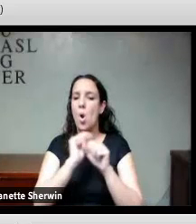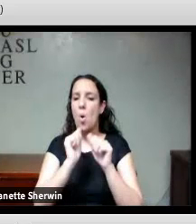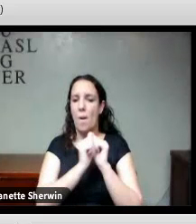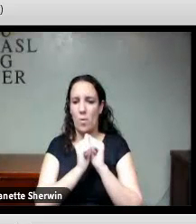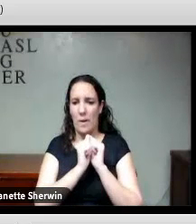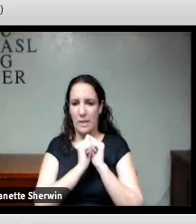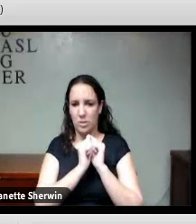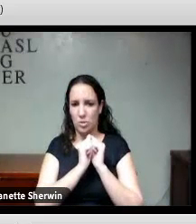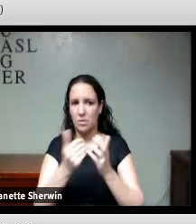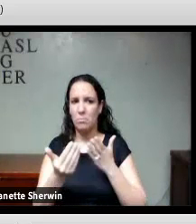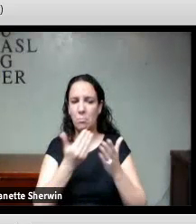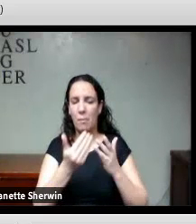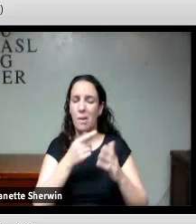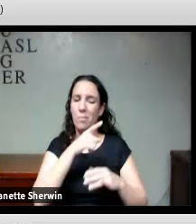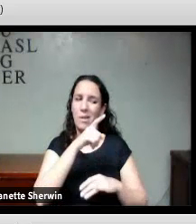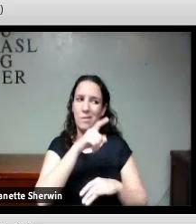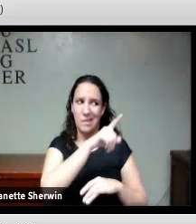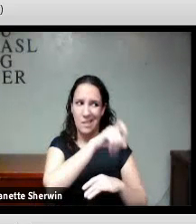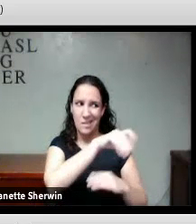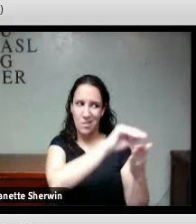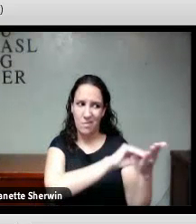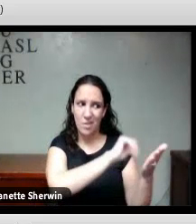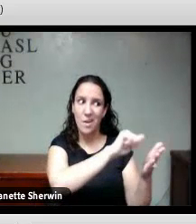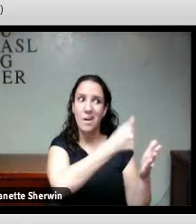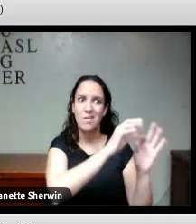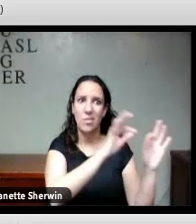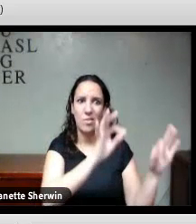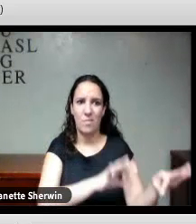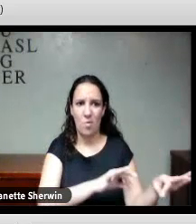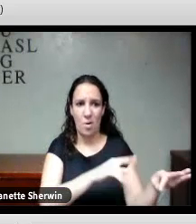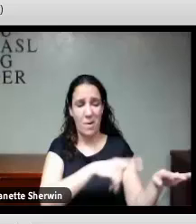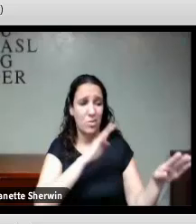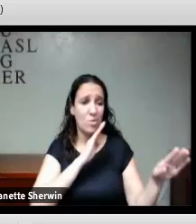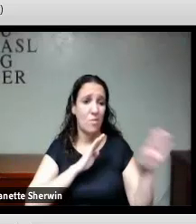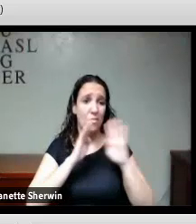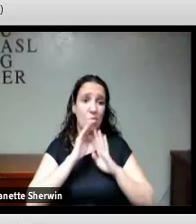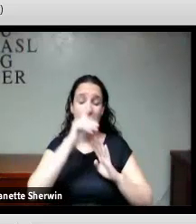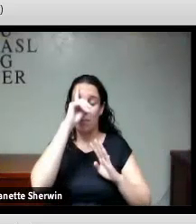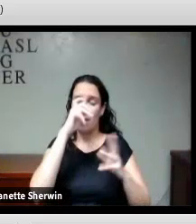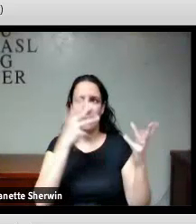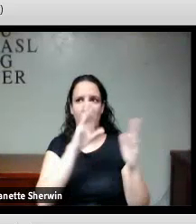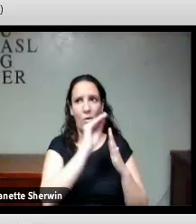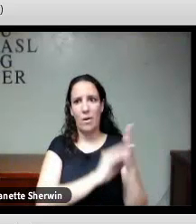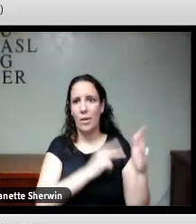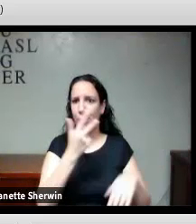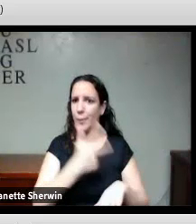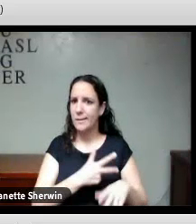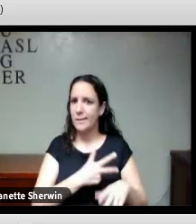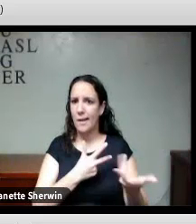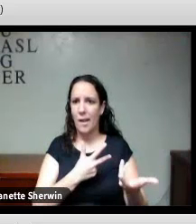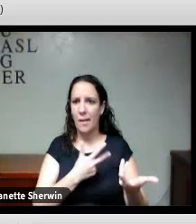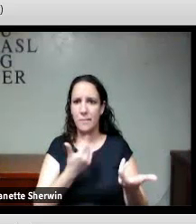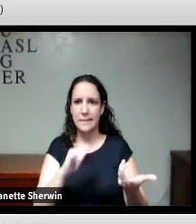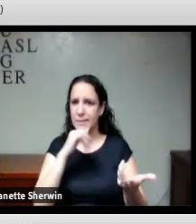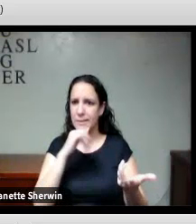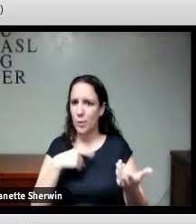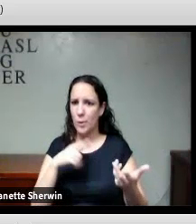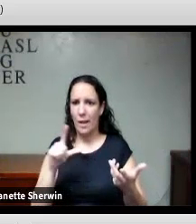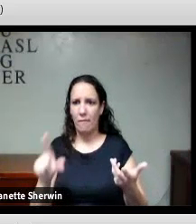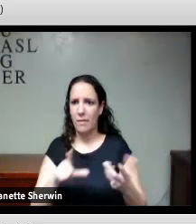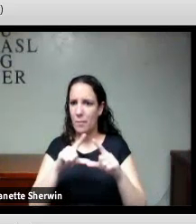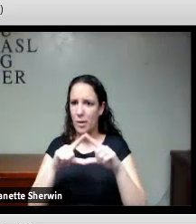them fill out another form and they are frustrated by that because they've already filled out this form 3 times this year and they still don't have a library card.